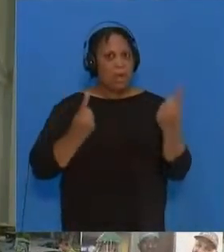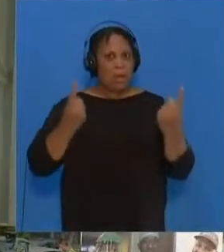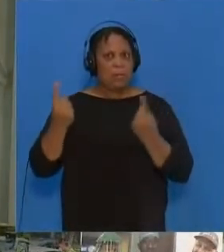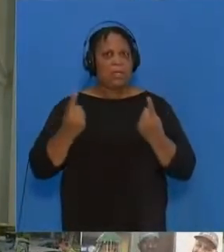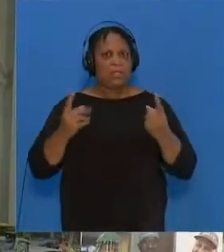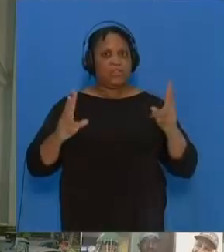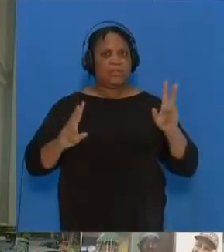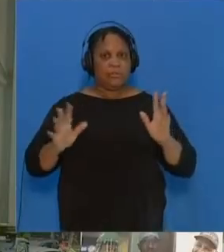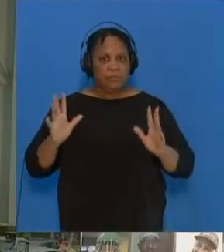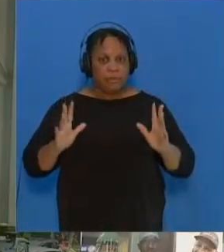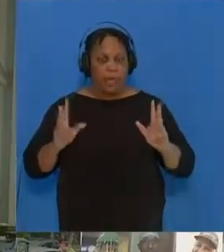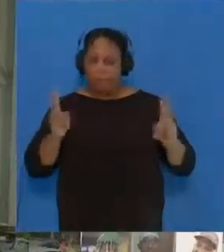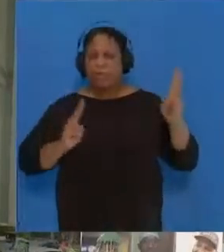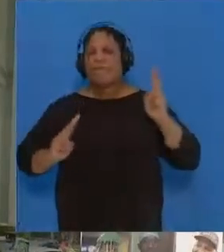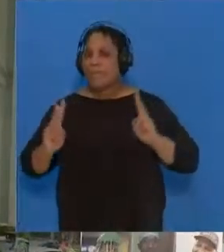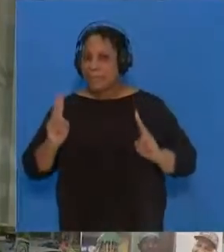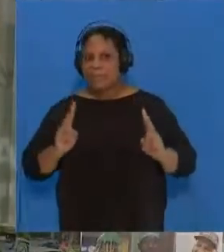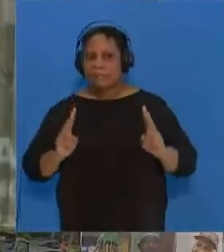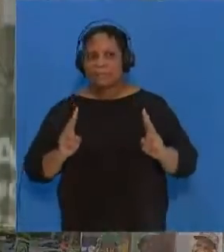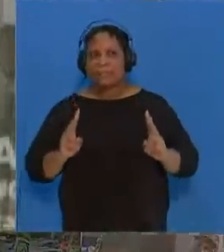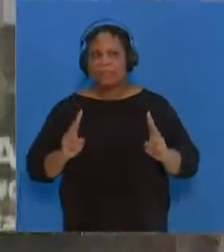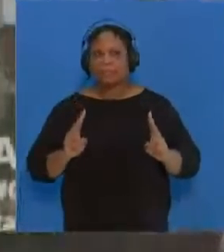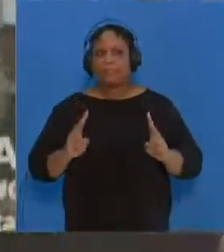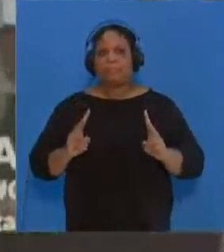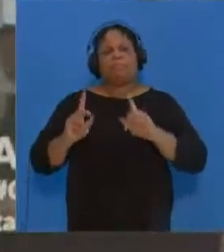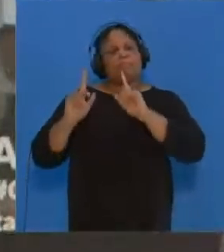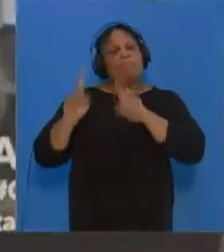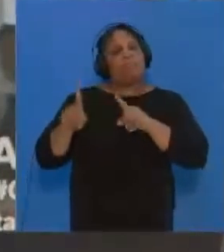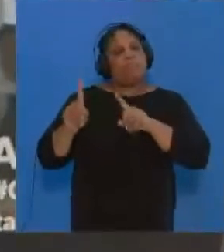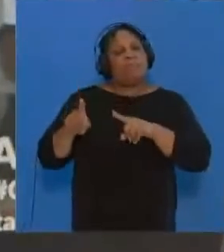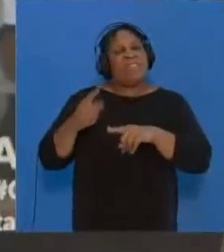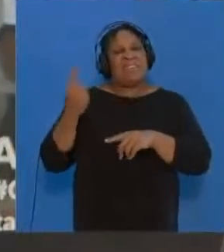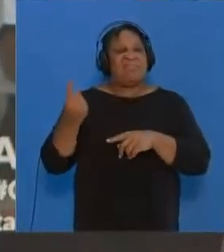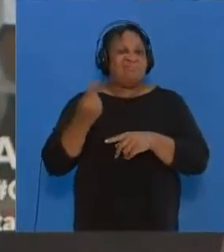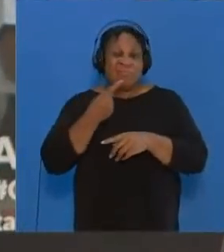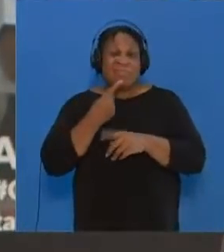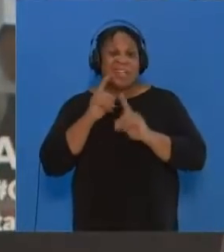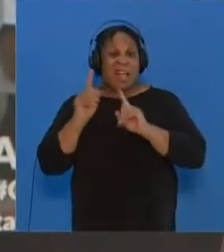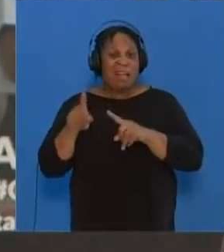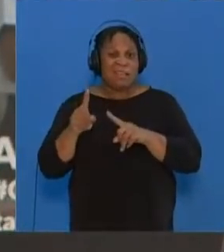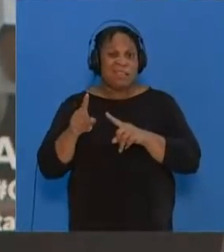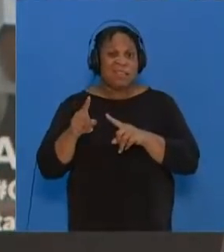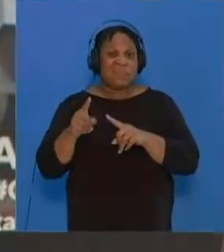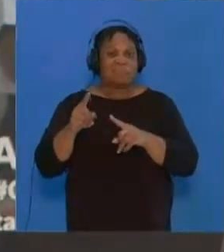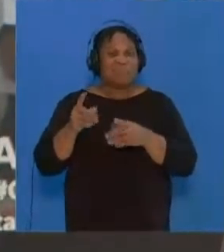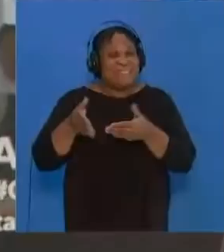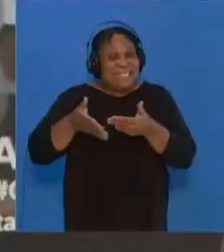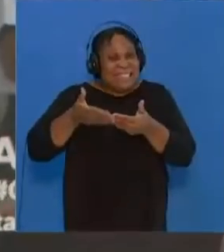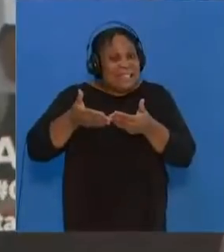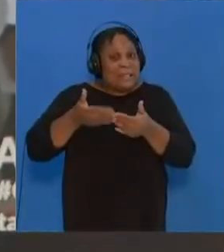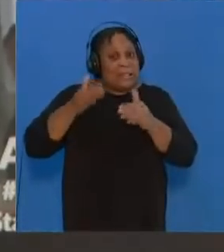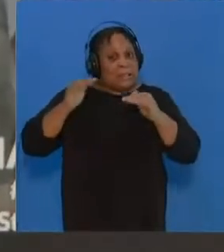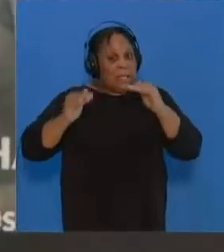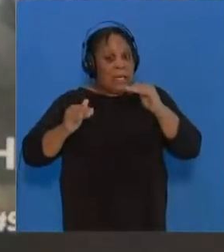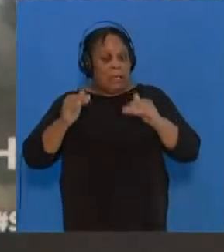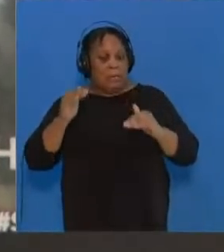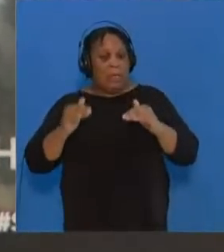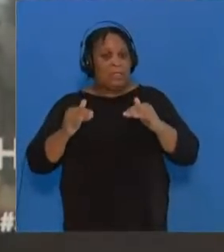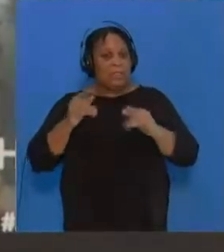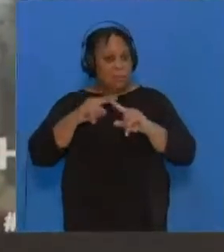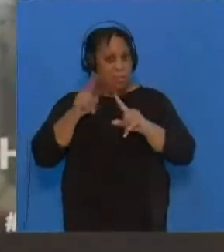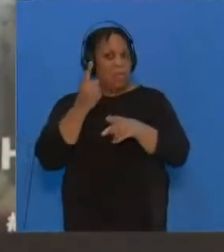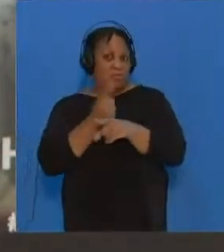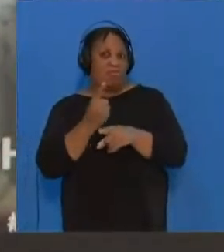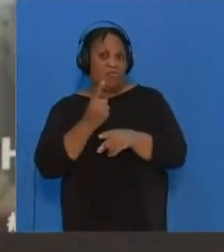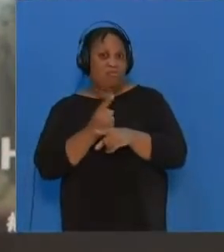The only answer I can say is that it's a delicate balance. We think that we've struck the right balance. And we think that with time and understanding,